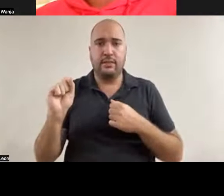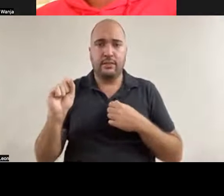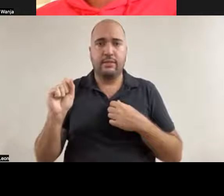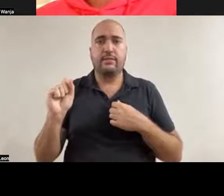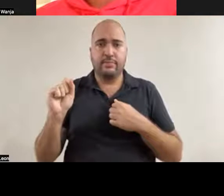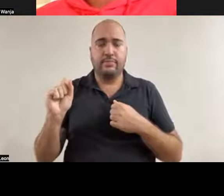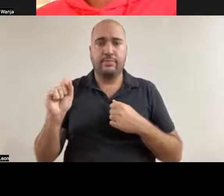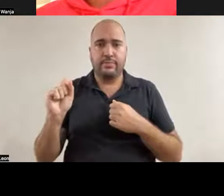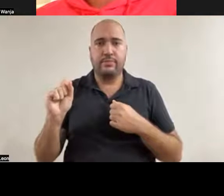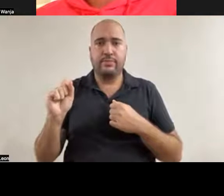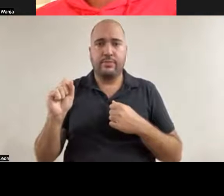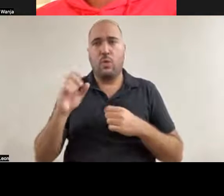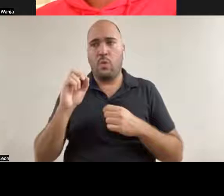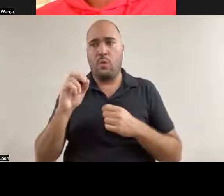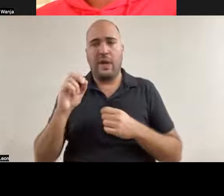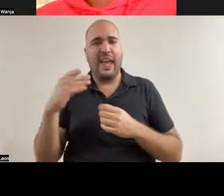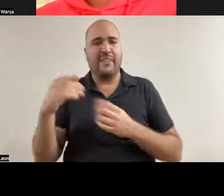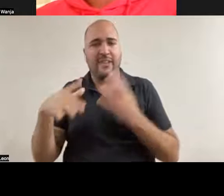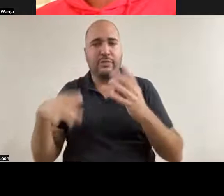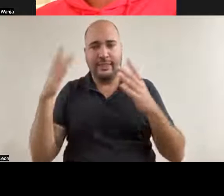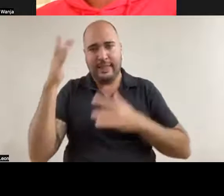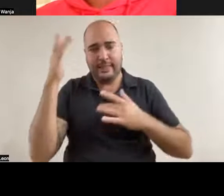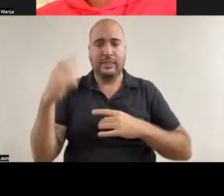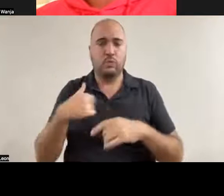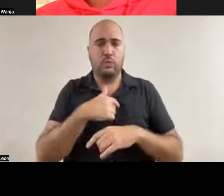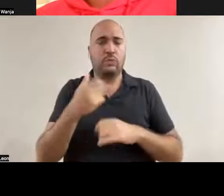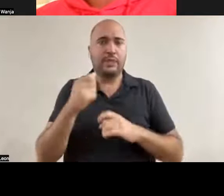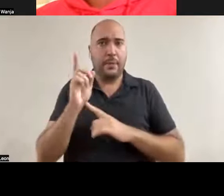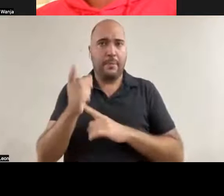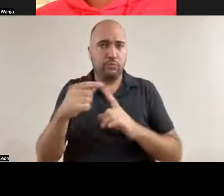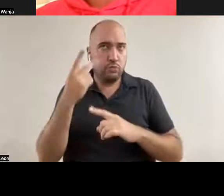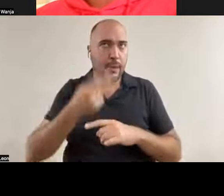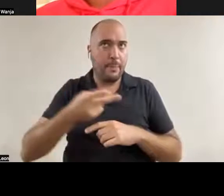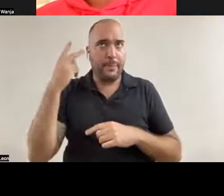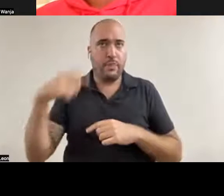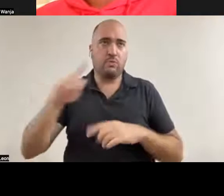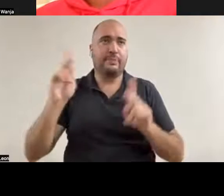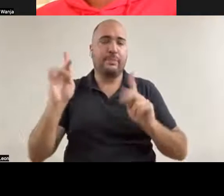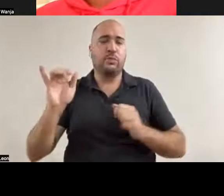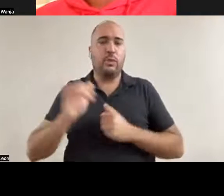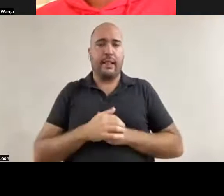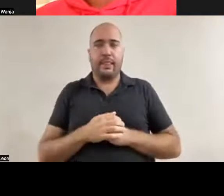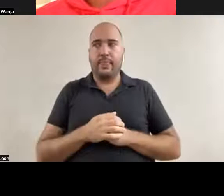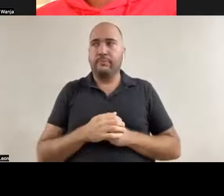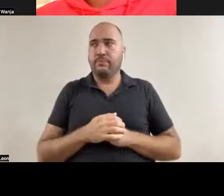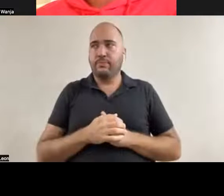illnesses. We want to take a moment to remember them as well.